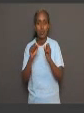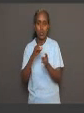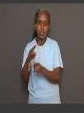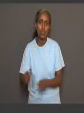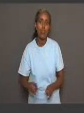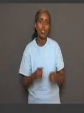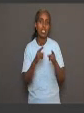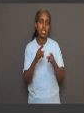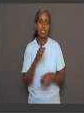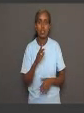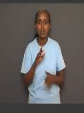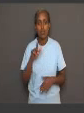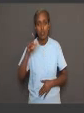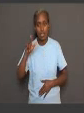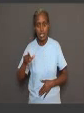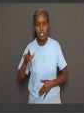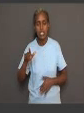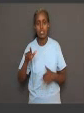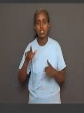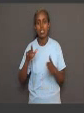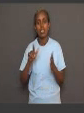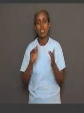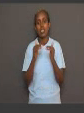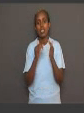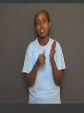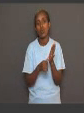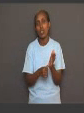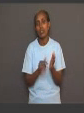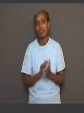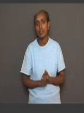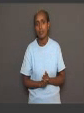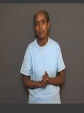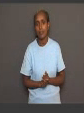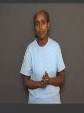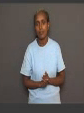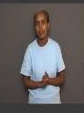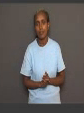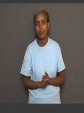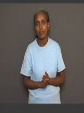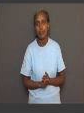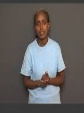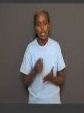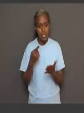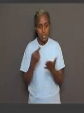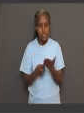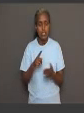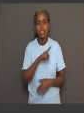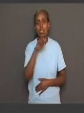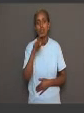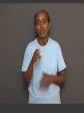systems of linear inequalities. In essence, this